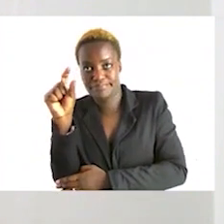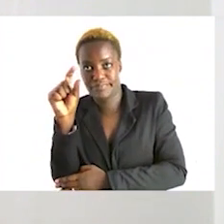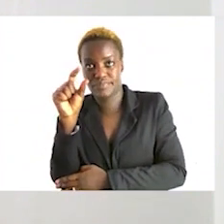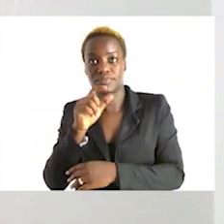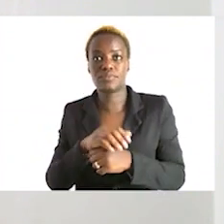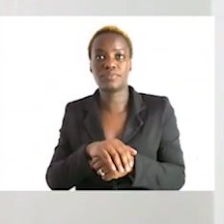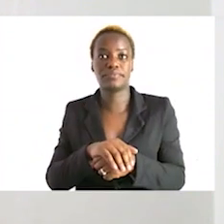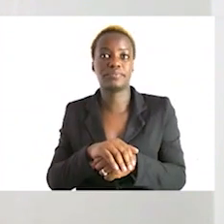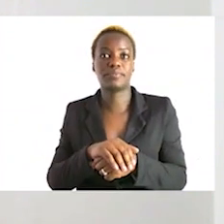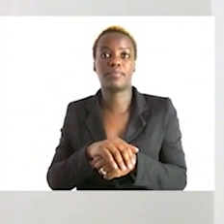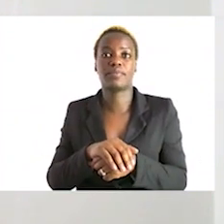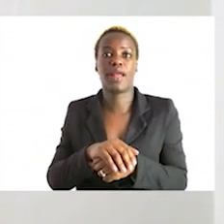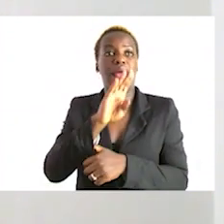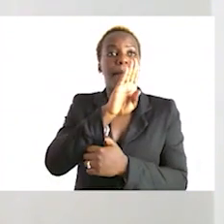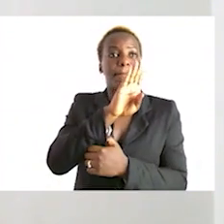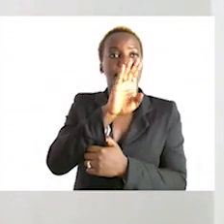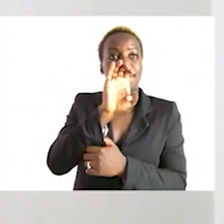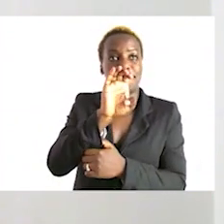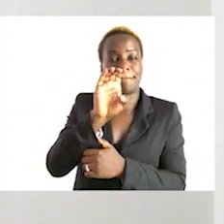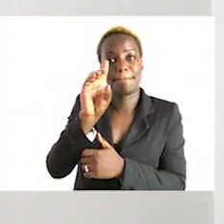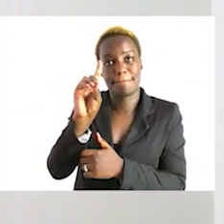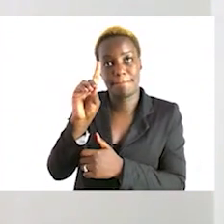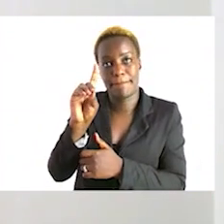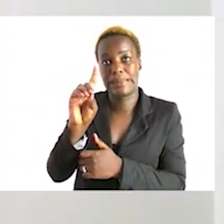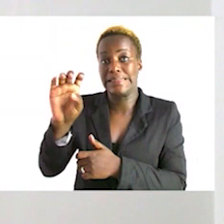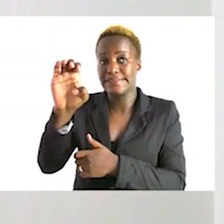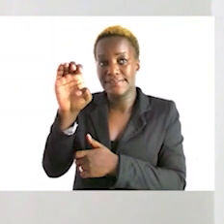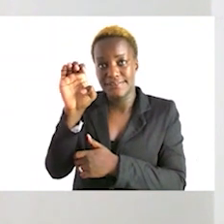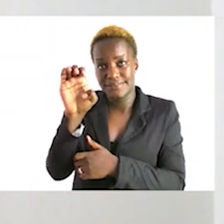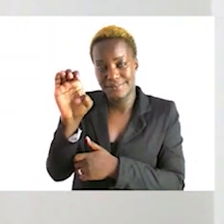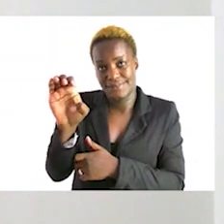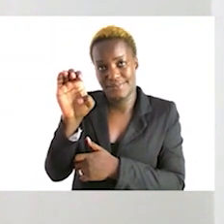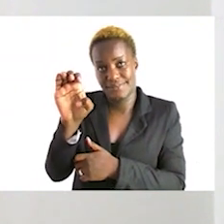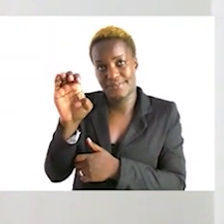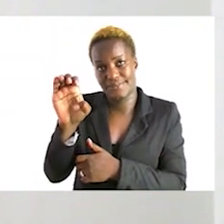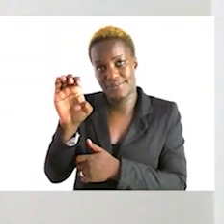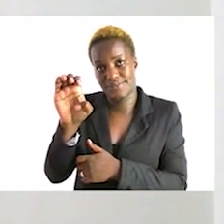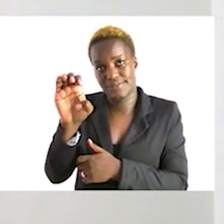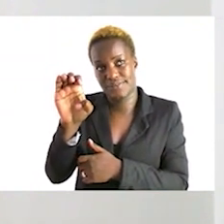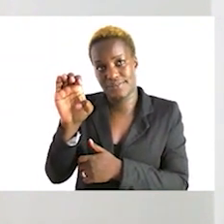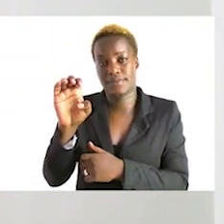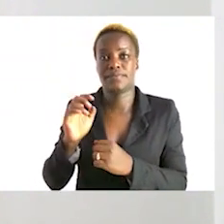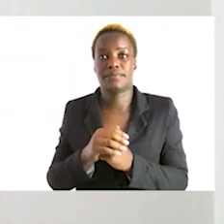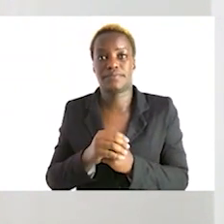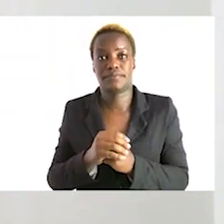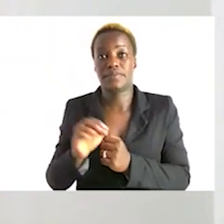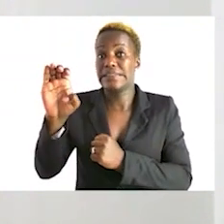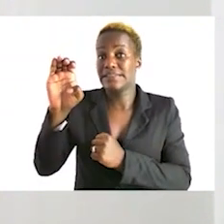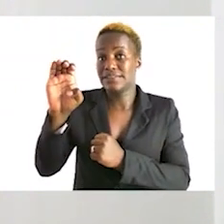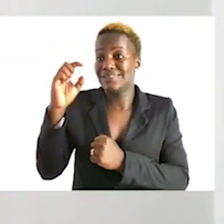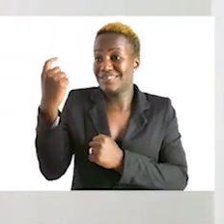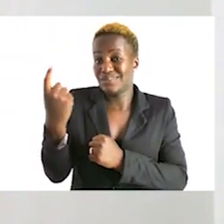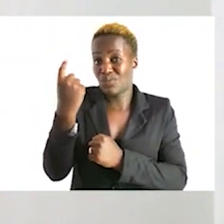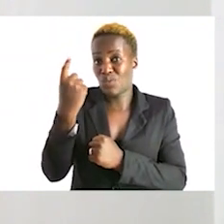E in the alphabet because this letter's name on the alphabetical chart, it's the letter E. We say